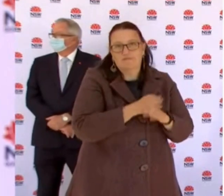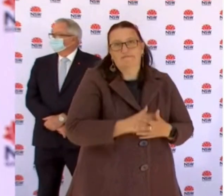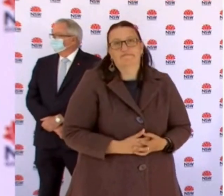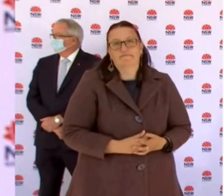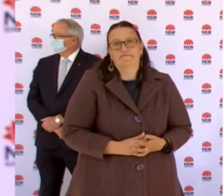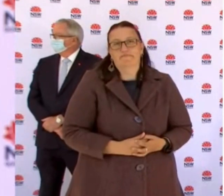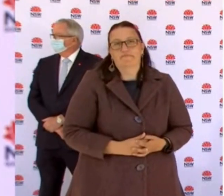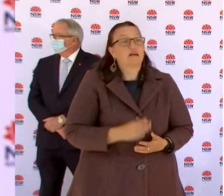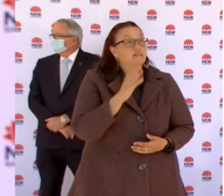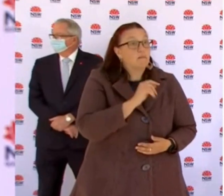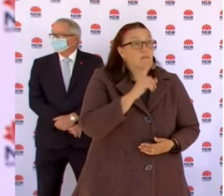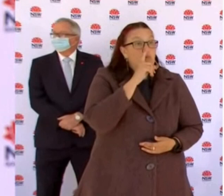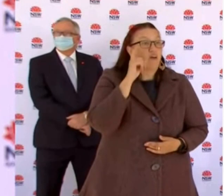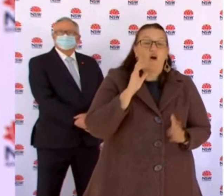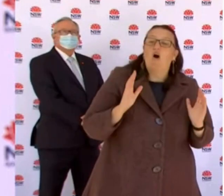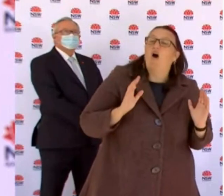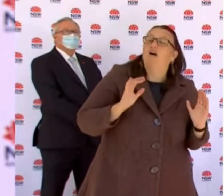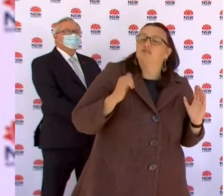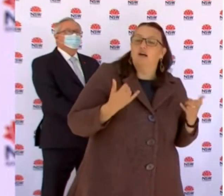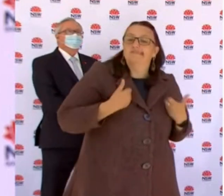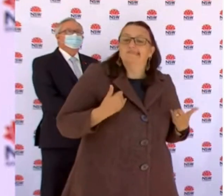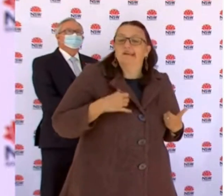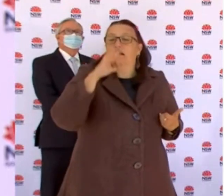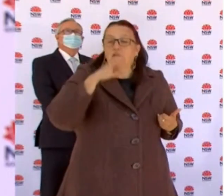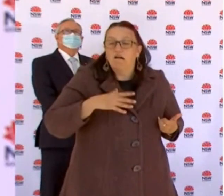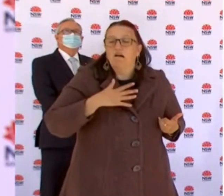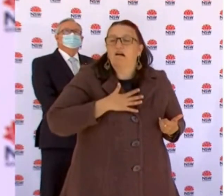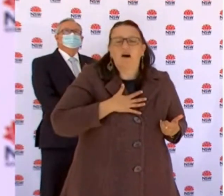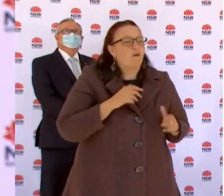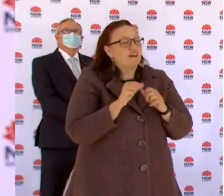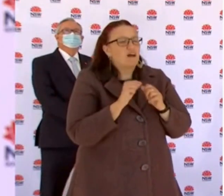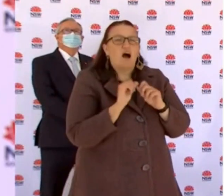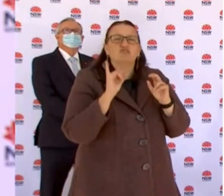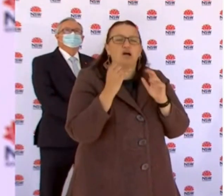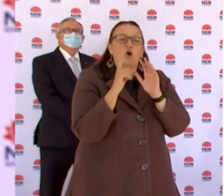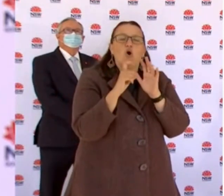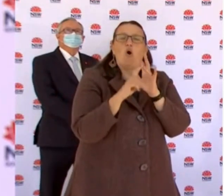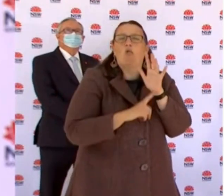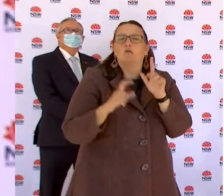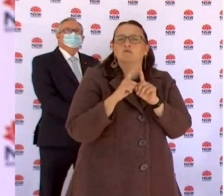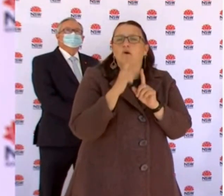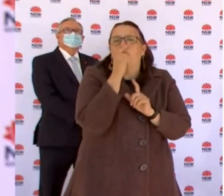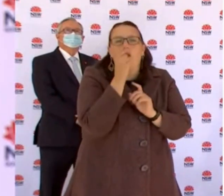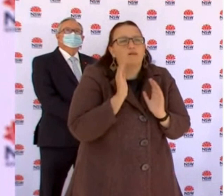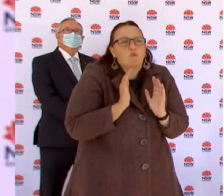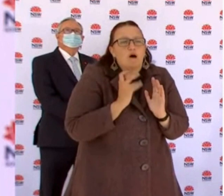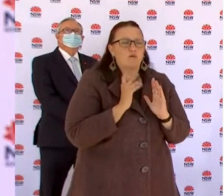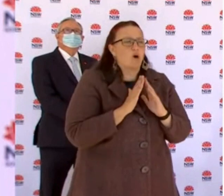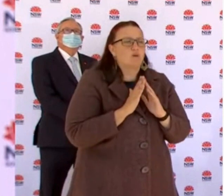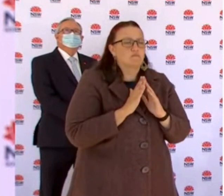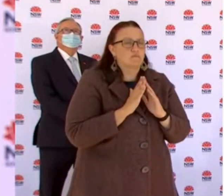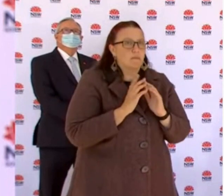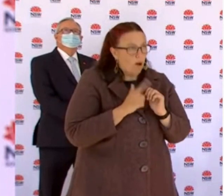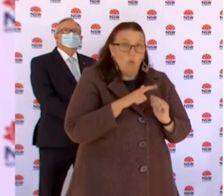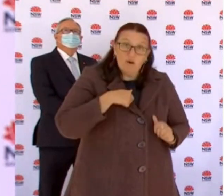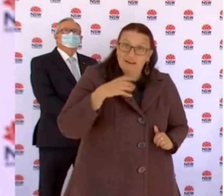you've got the disease means that we haven't got those missing links. We haven't got either the surety of where you fit in the trail, and you